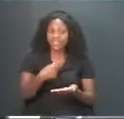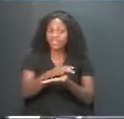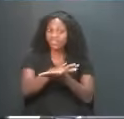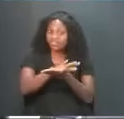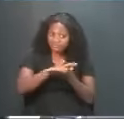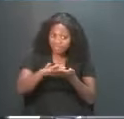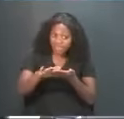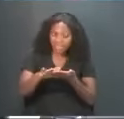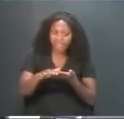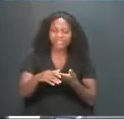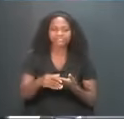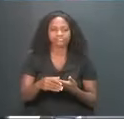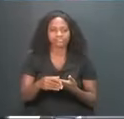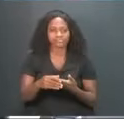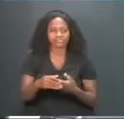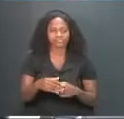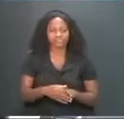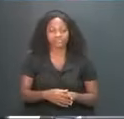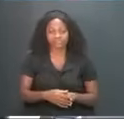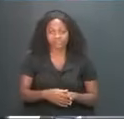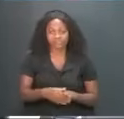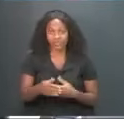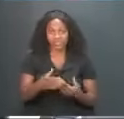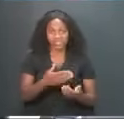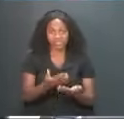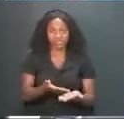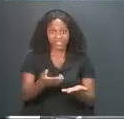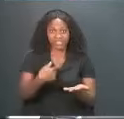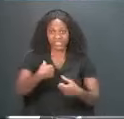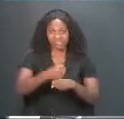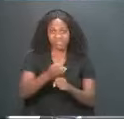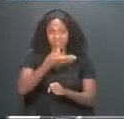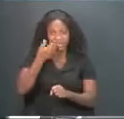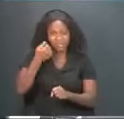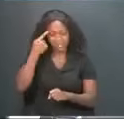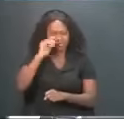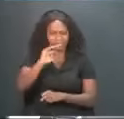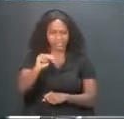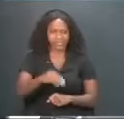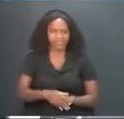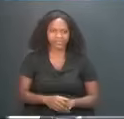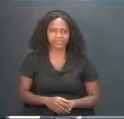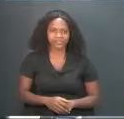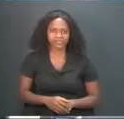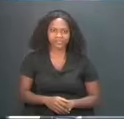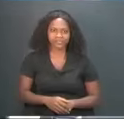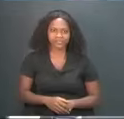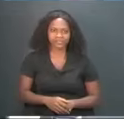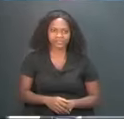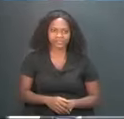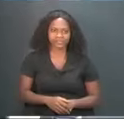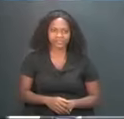fact, made their case better than they could have made it themselves. So I'm sure